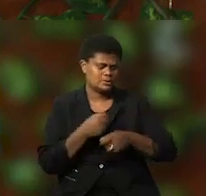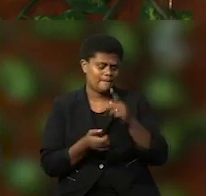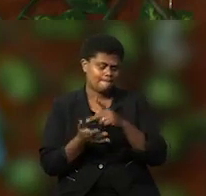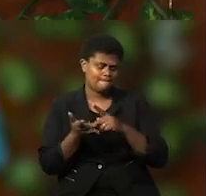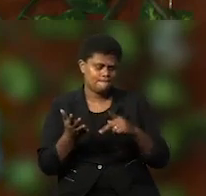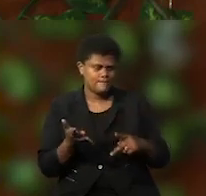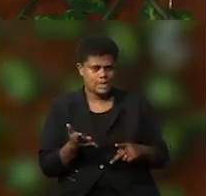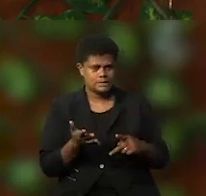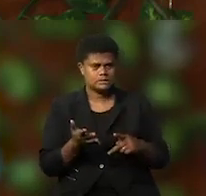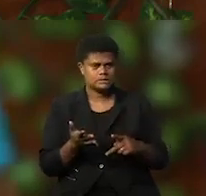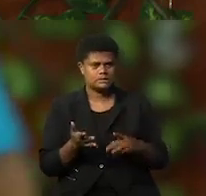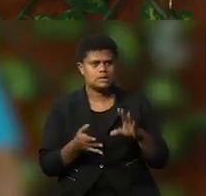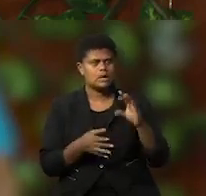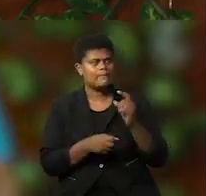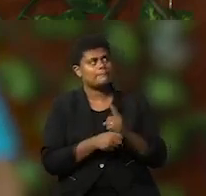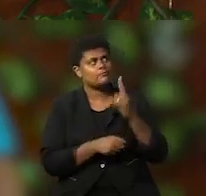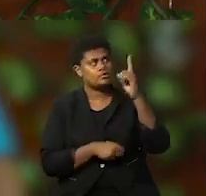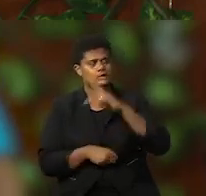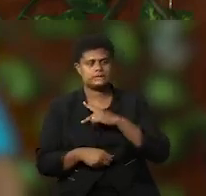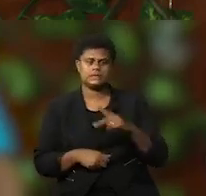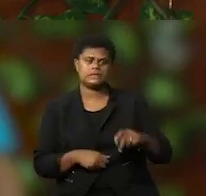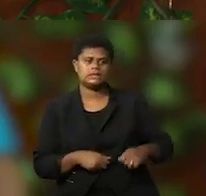God's unshakable kingdom?